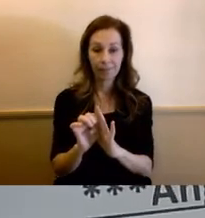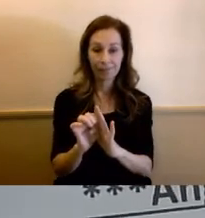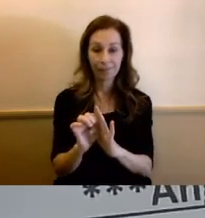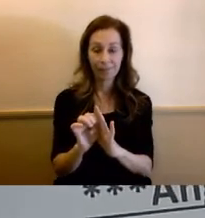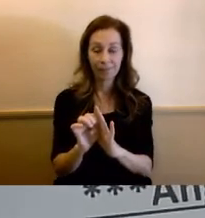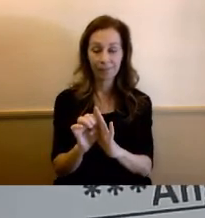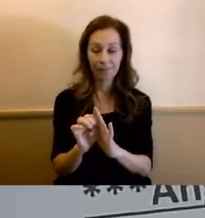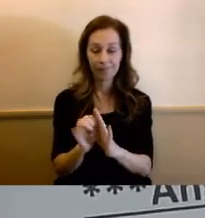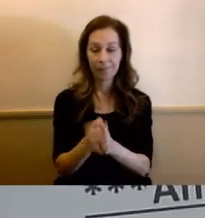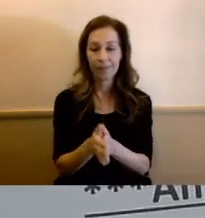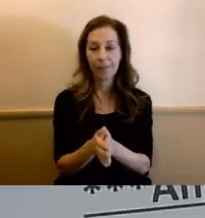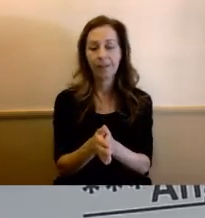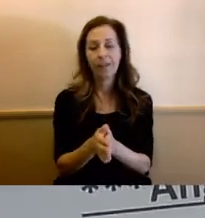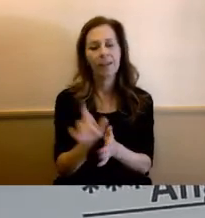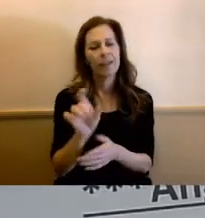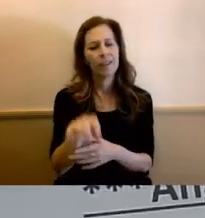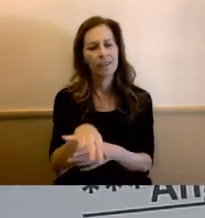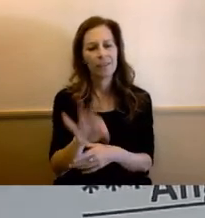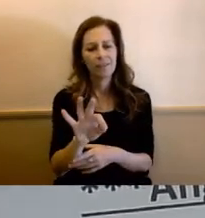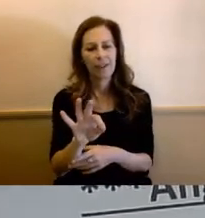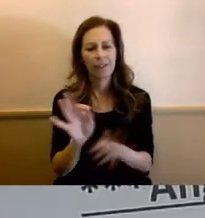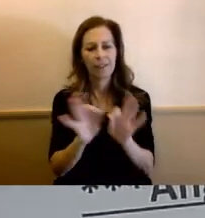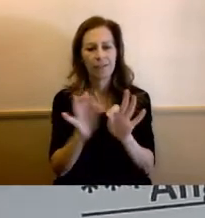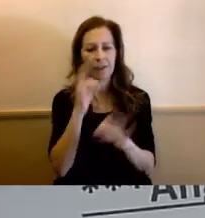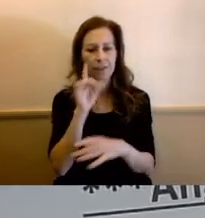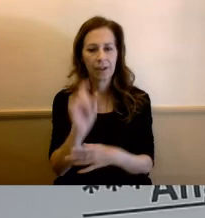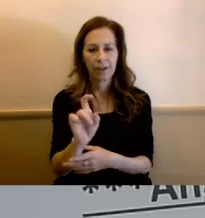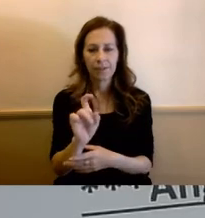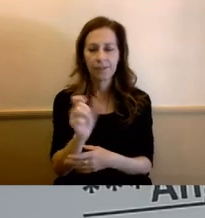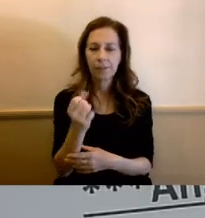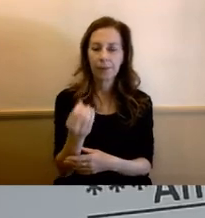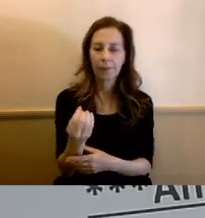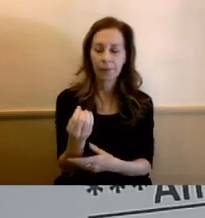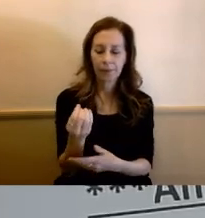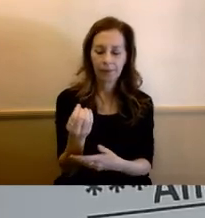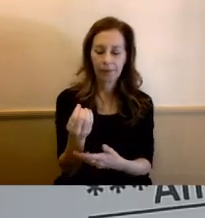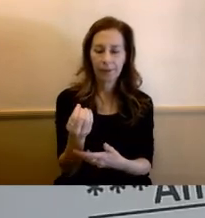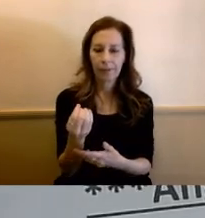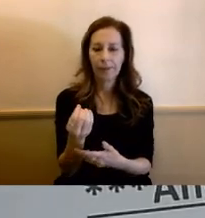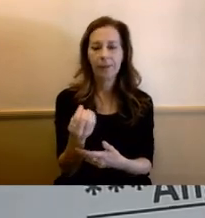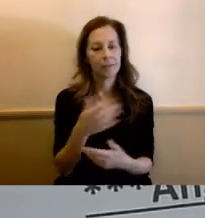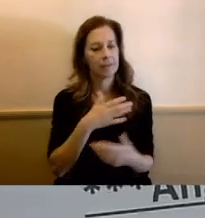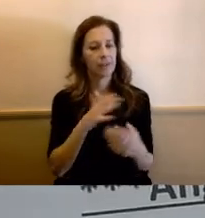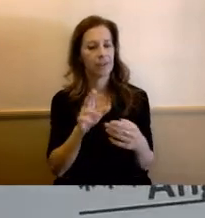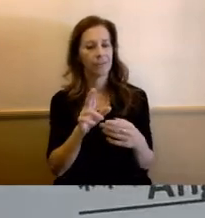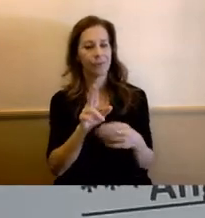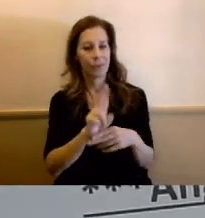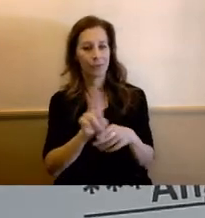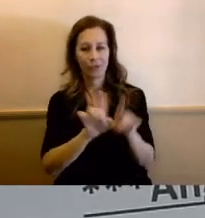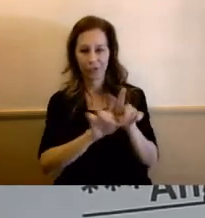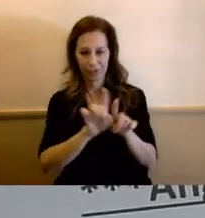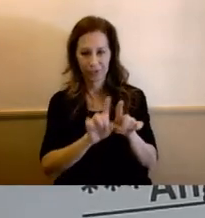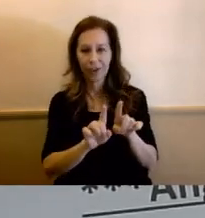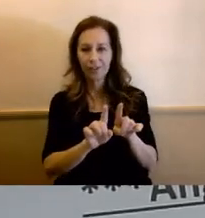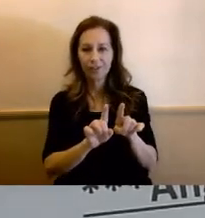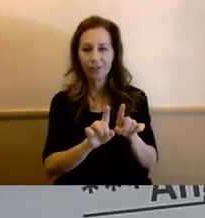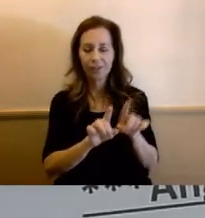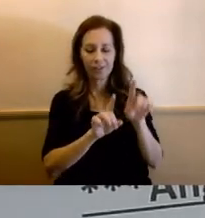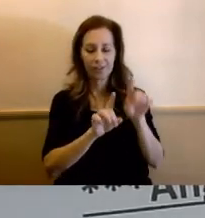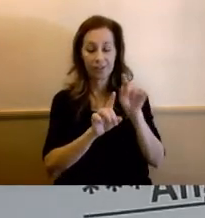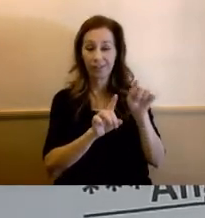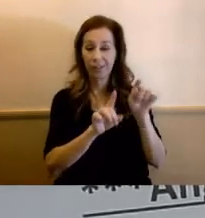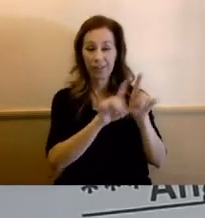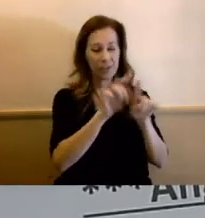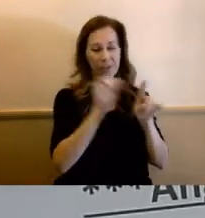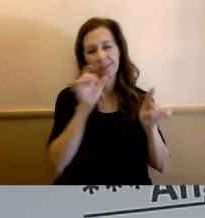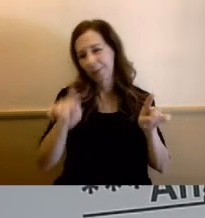We need to find the value of x. So let me do my little stars. Here's a star. You don't have to use stars. You